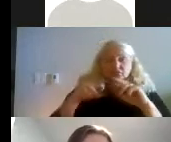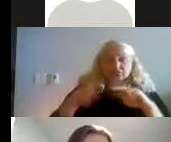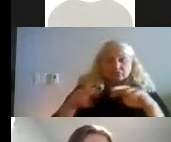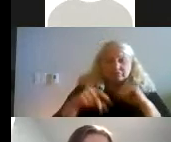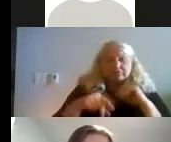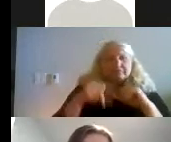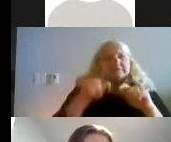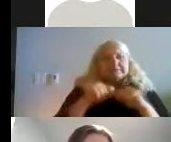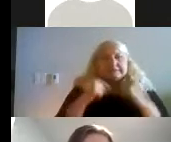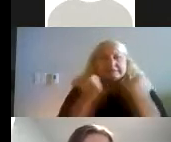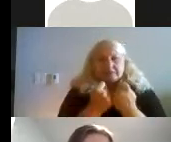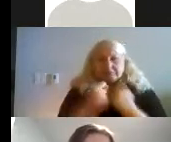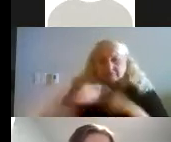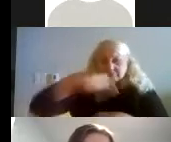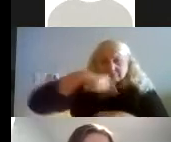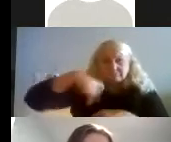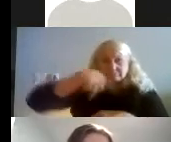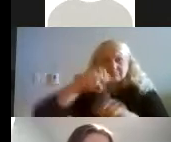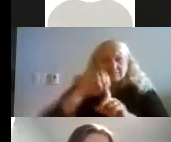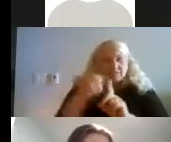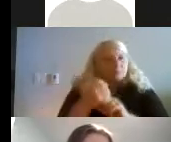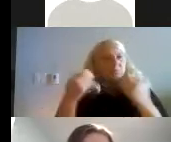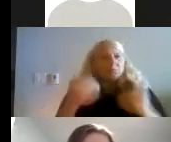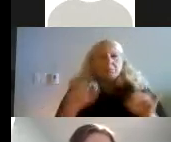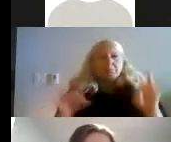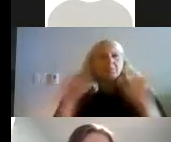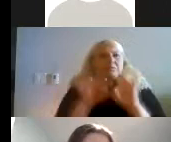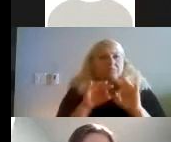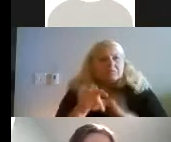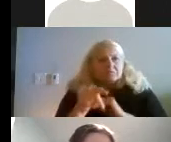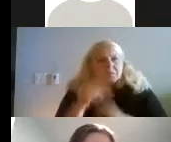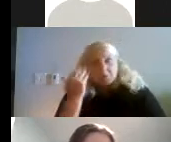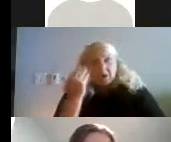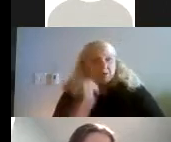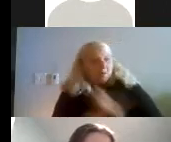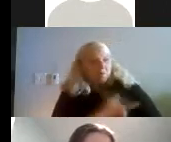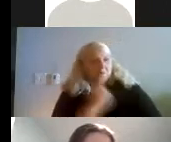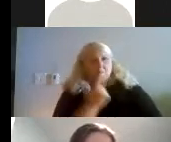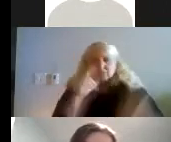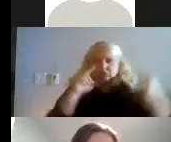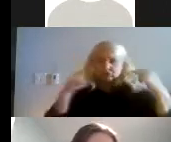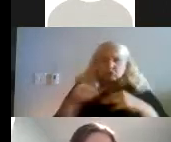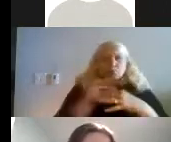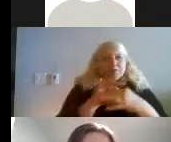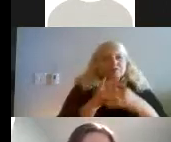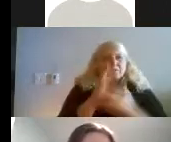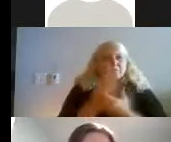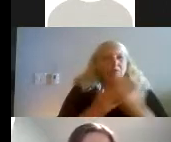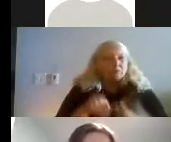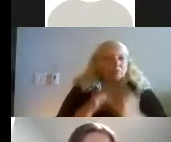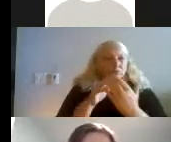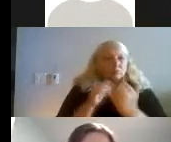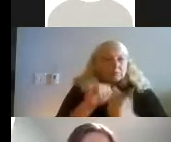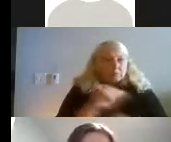environment is extremely important as we take a relational approach to all of this work. Part of the work that we do is